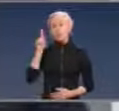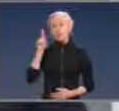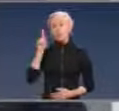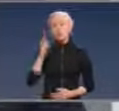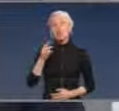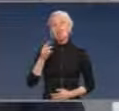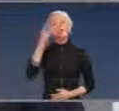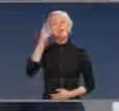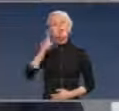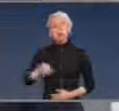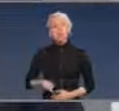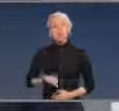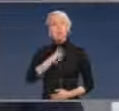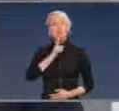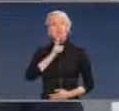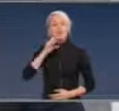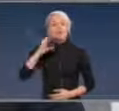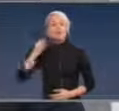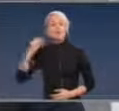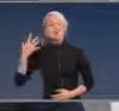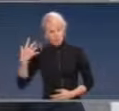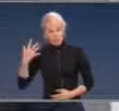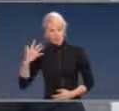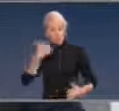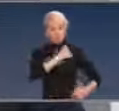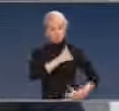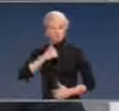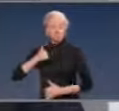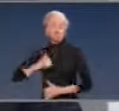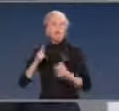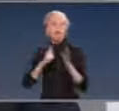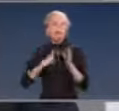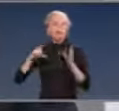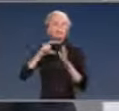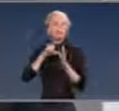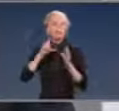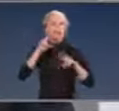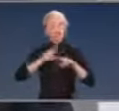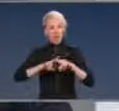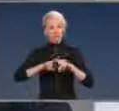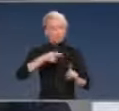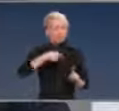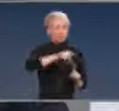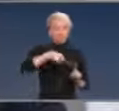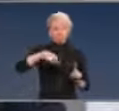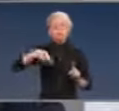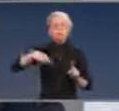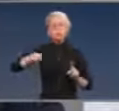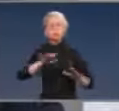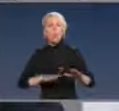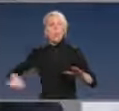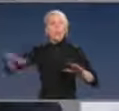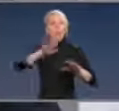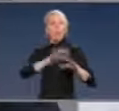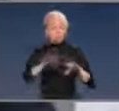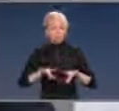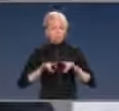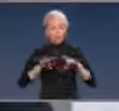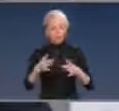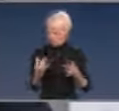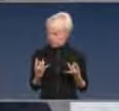3,105 ADF personnel which are deployed around Australia under Lieutenant General Thruin's command that